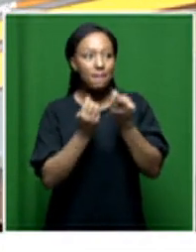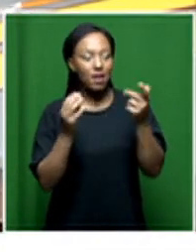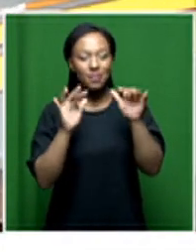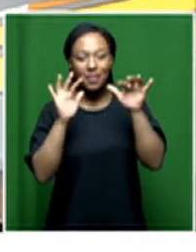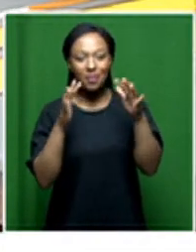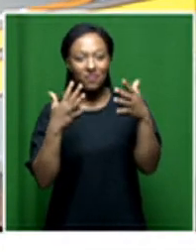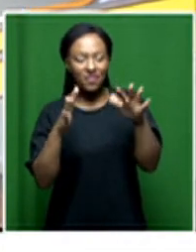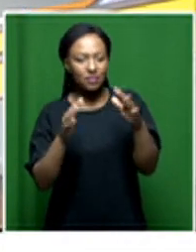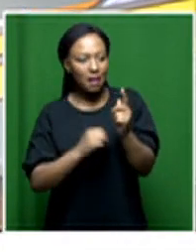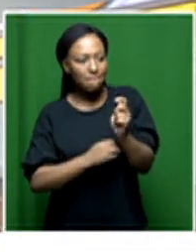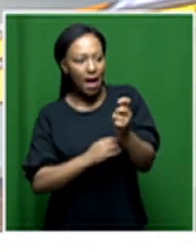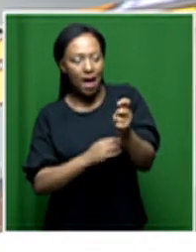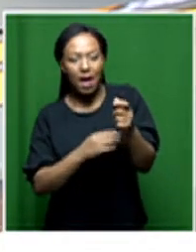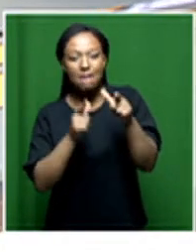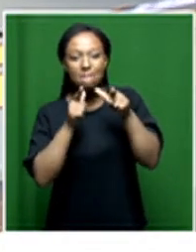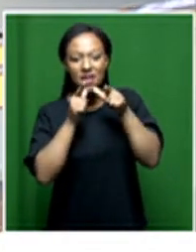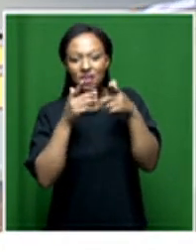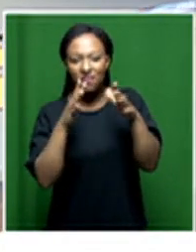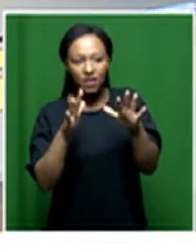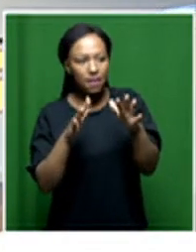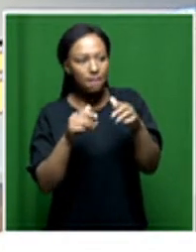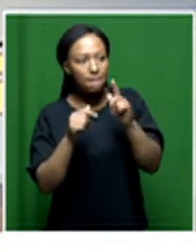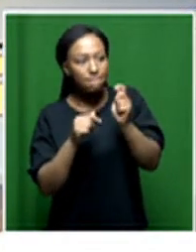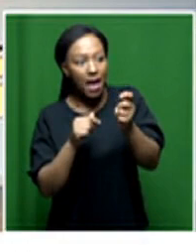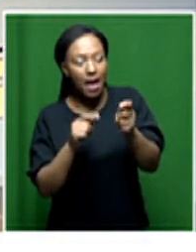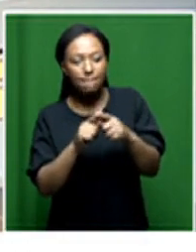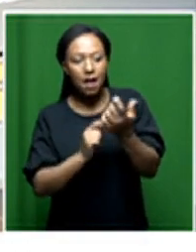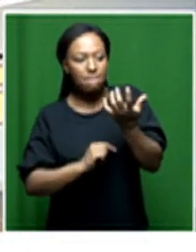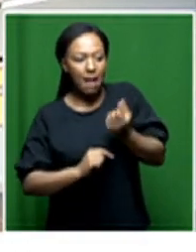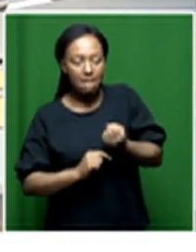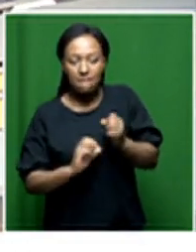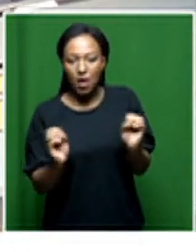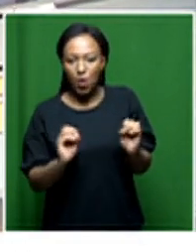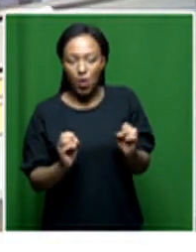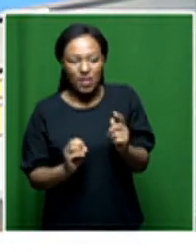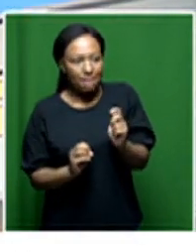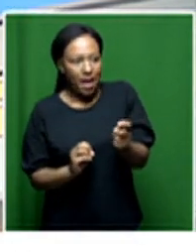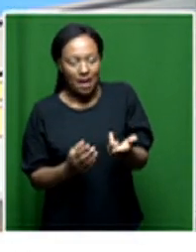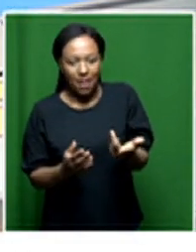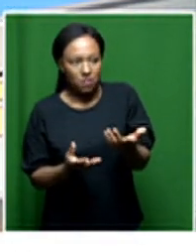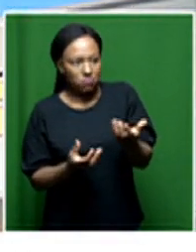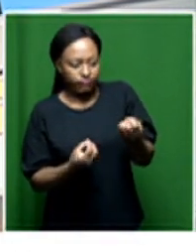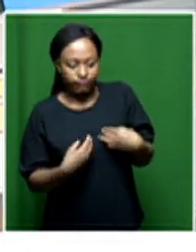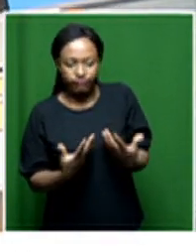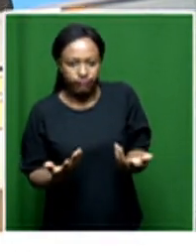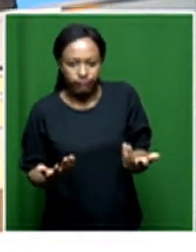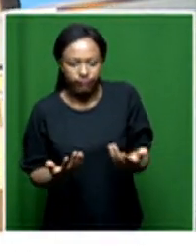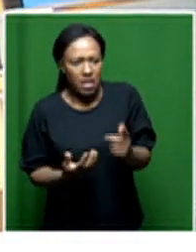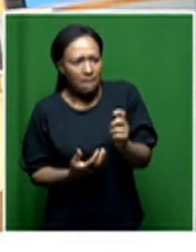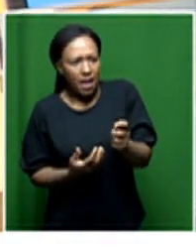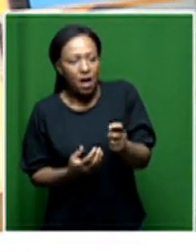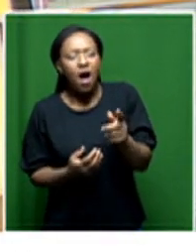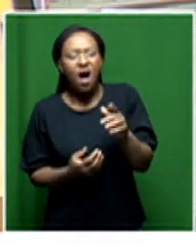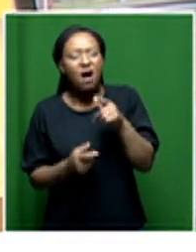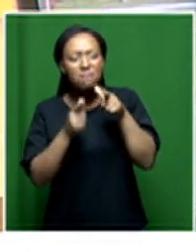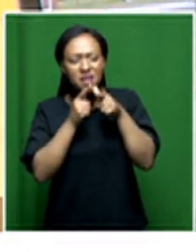people have been paying for pizzas that they have not been receiving. And so they go out. Exactly. They go out and they find